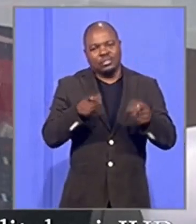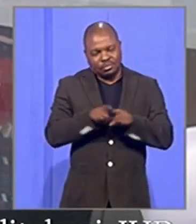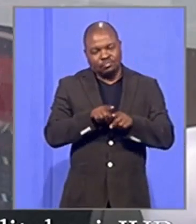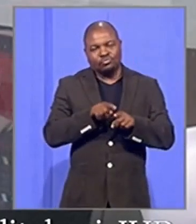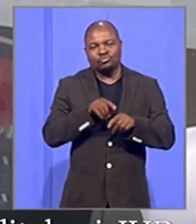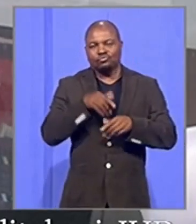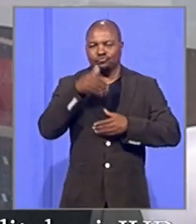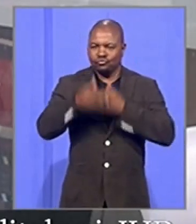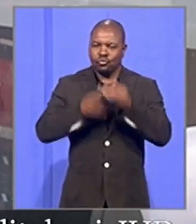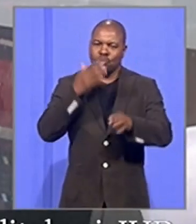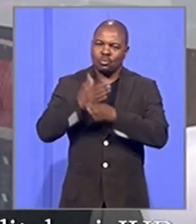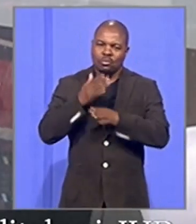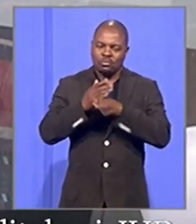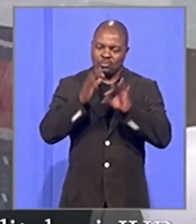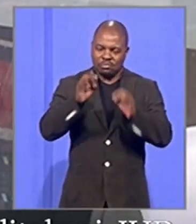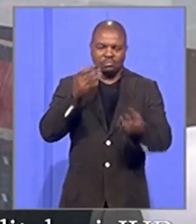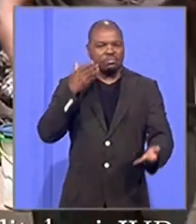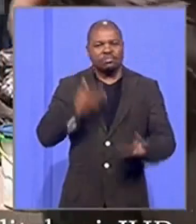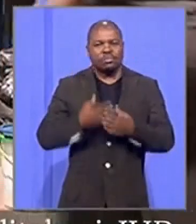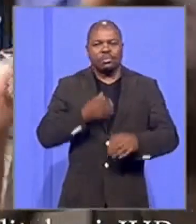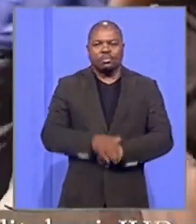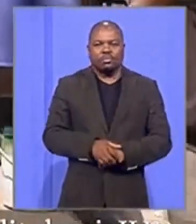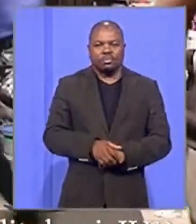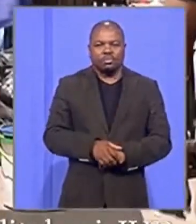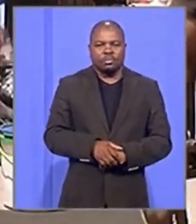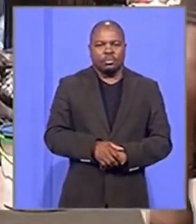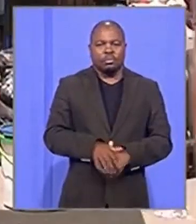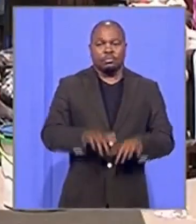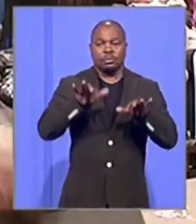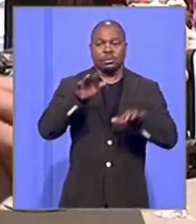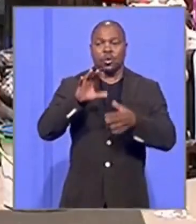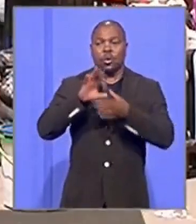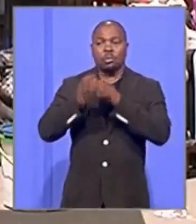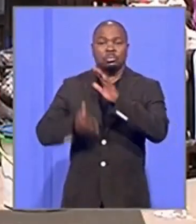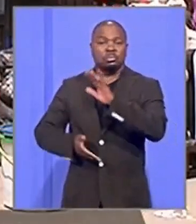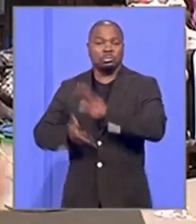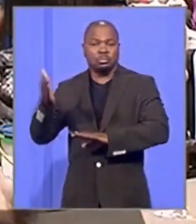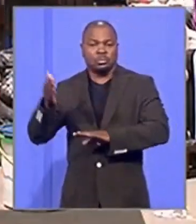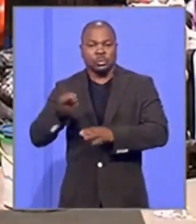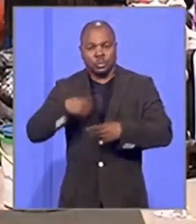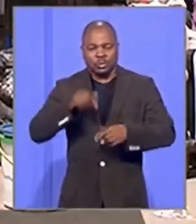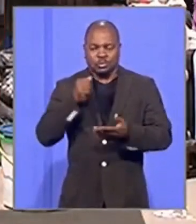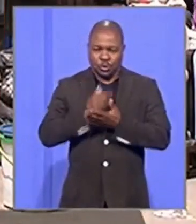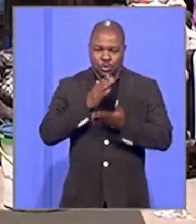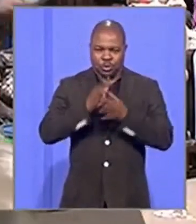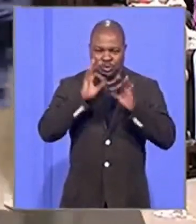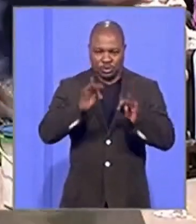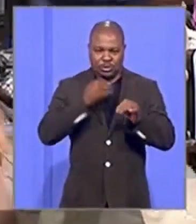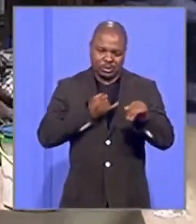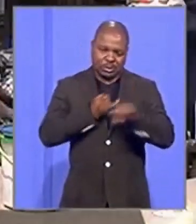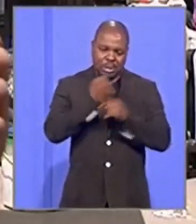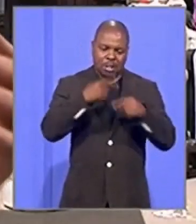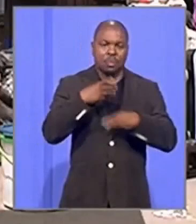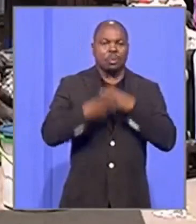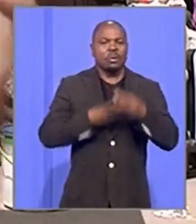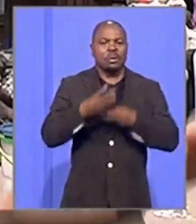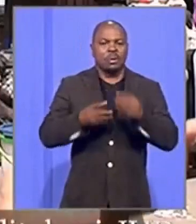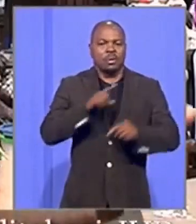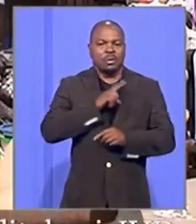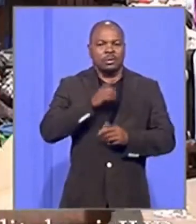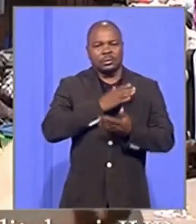tla etsa mosebetsi wa rona ka makgethe. As the people are going home senza sure ukuthi sifike early emsebenzini ngoba manje abanye